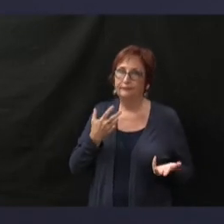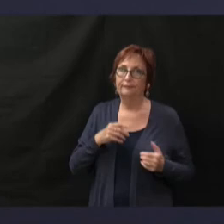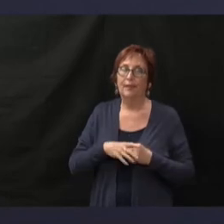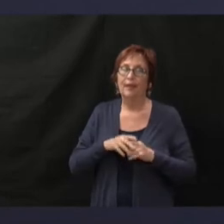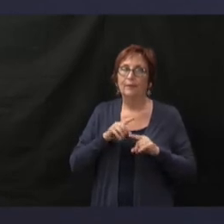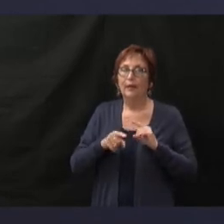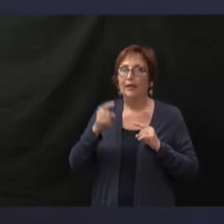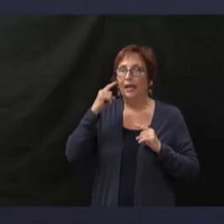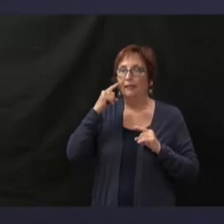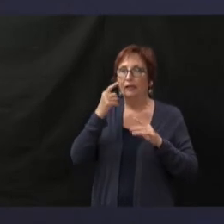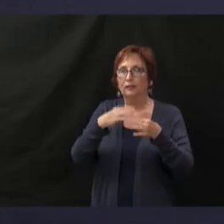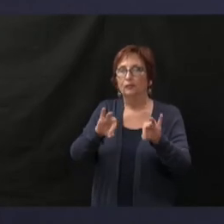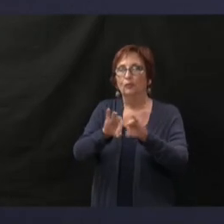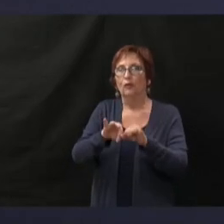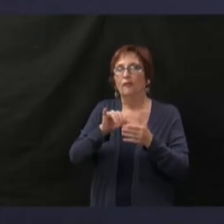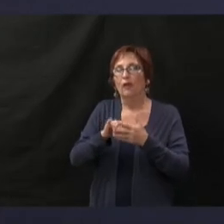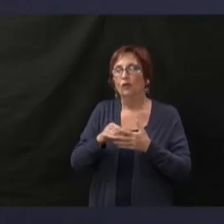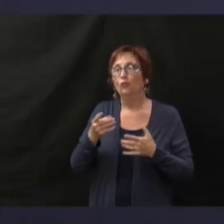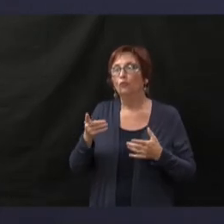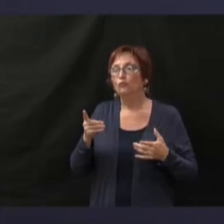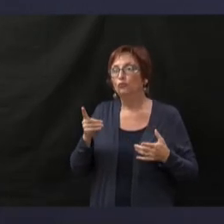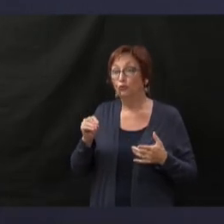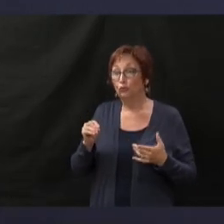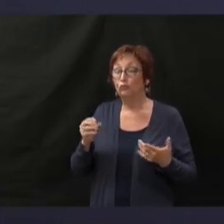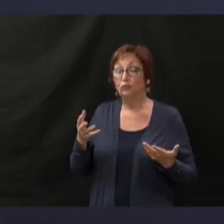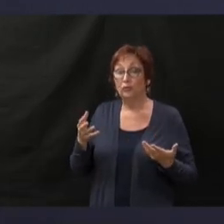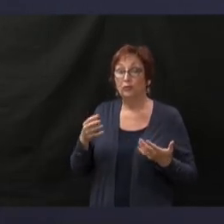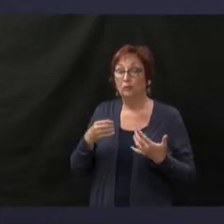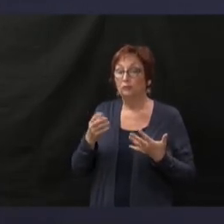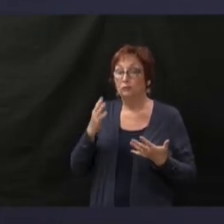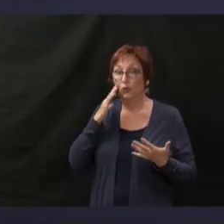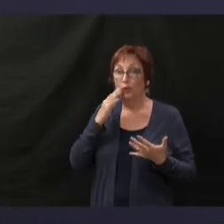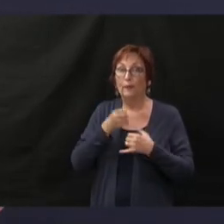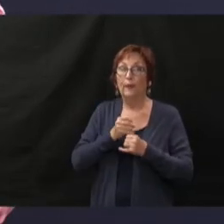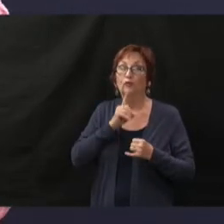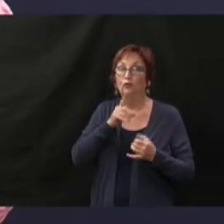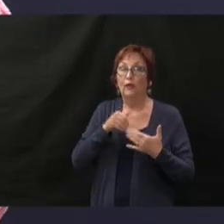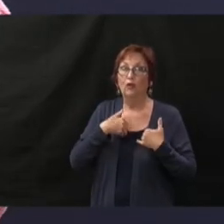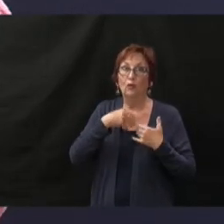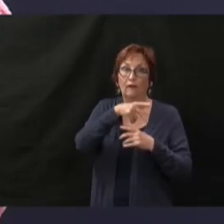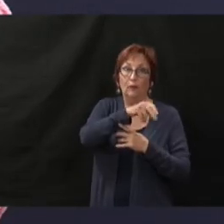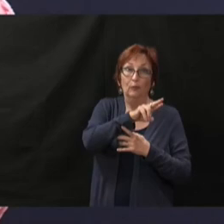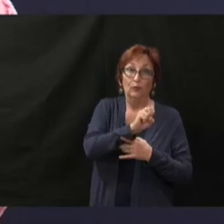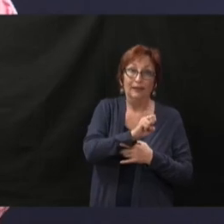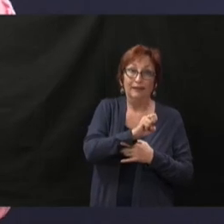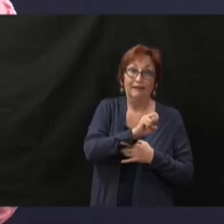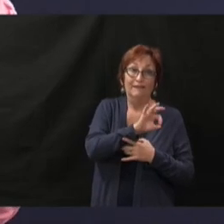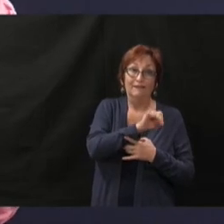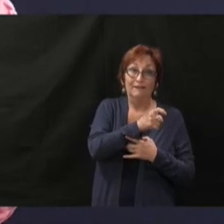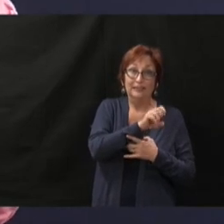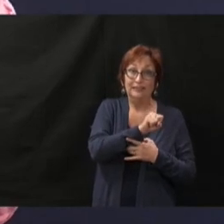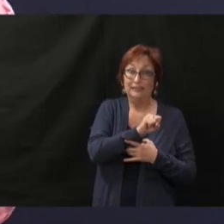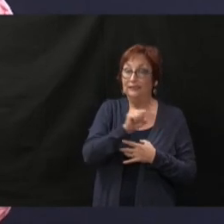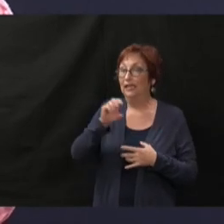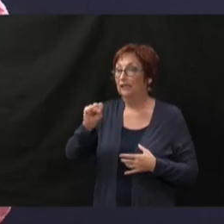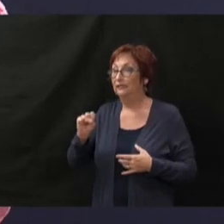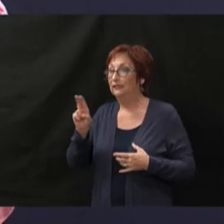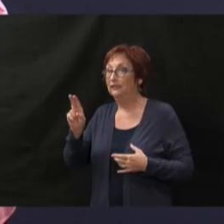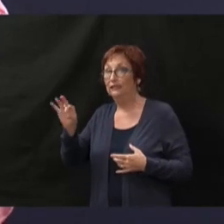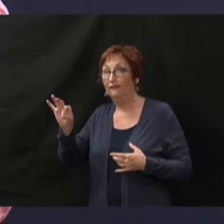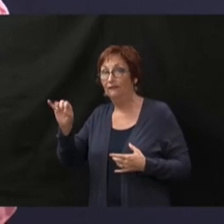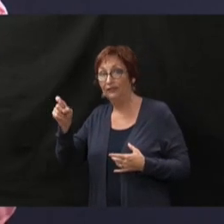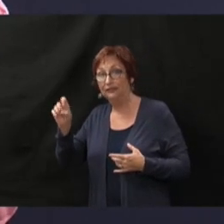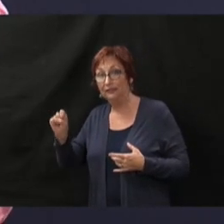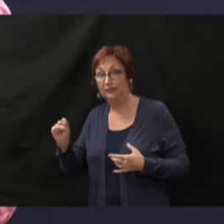that it's important that you do make sure you have prefixes and suffixes in your